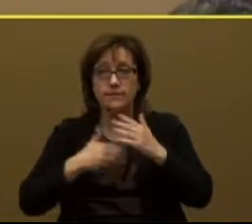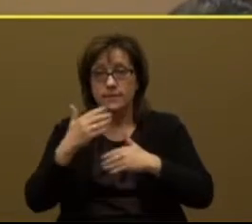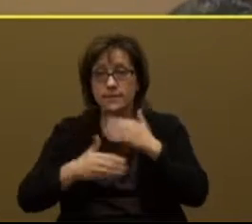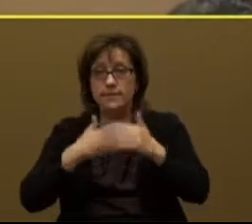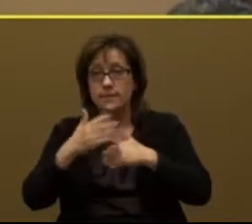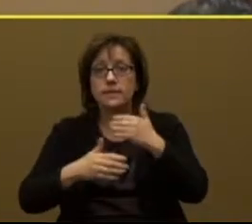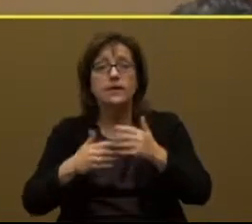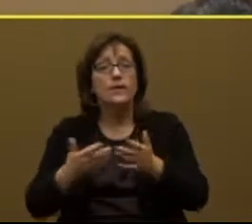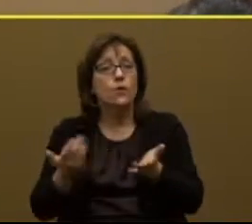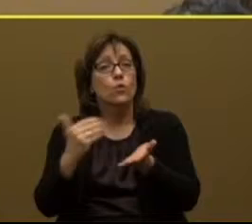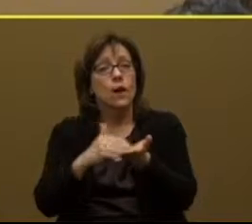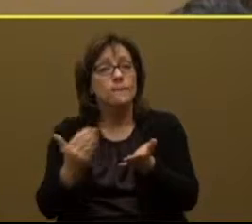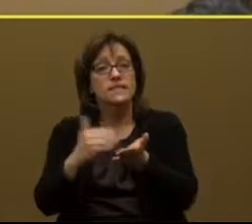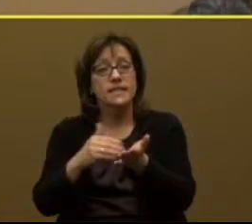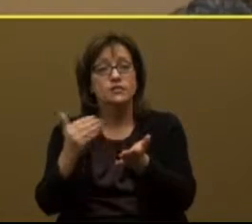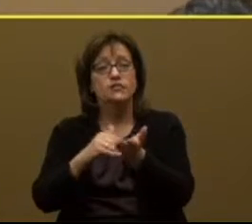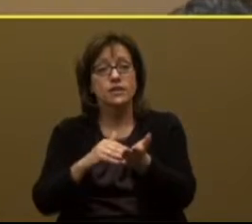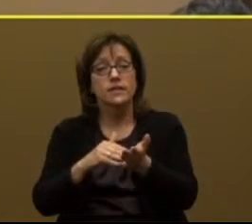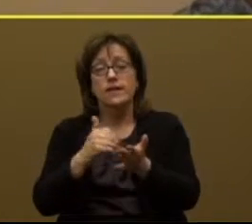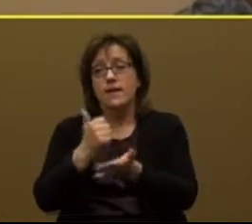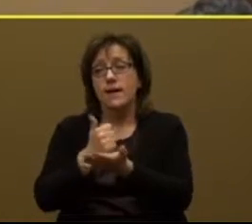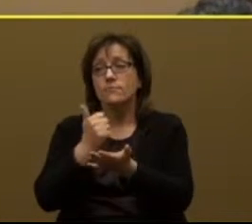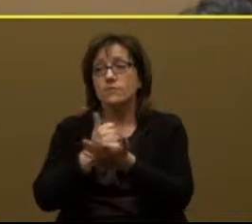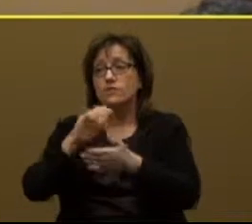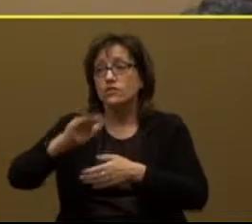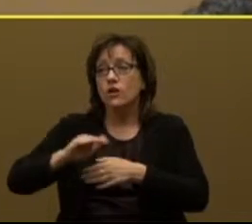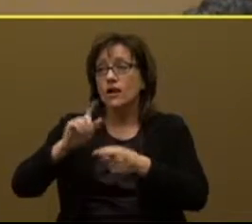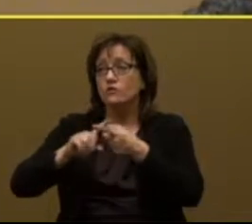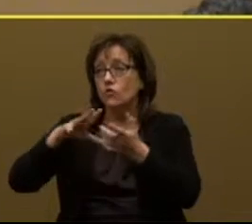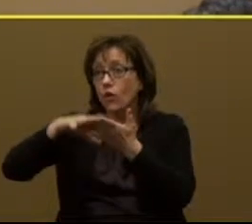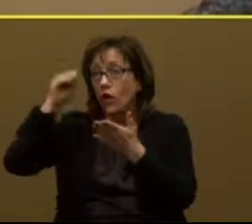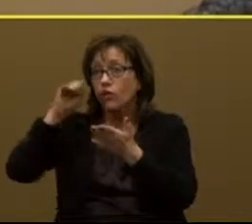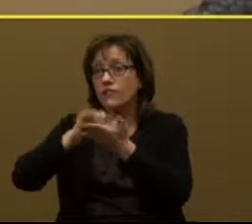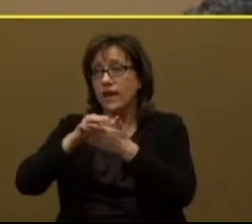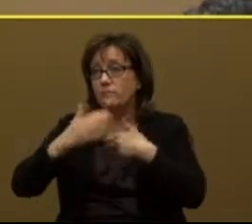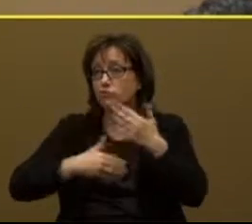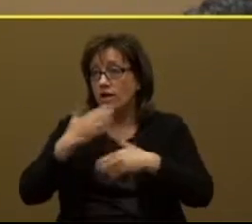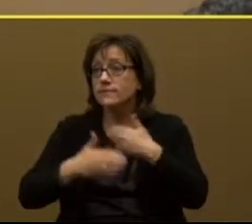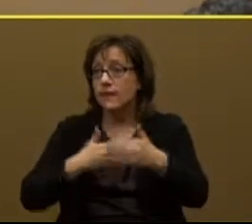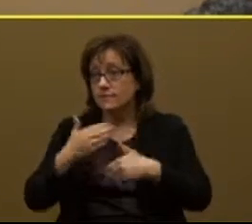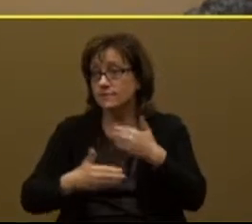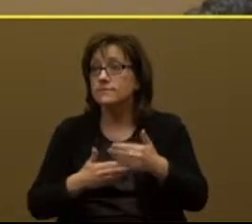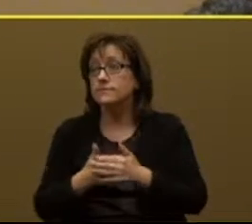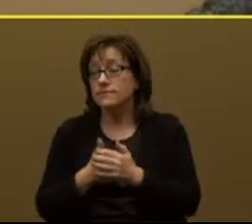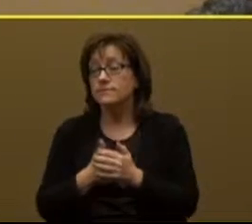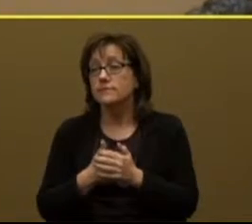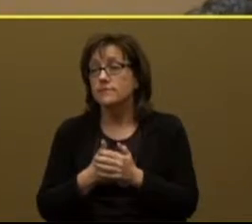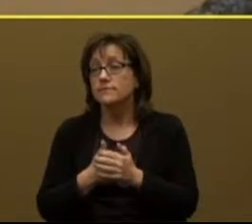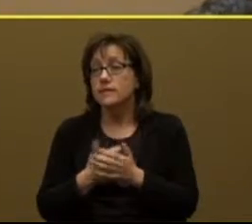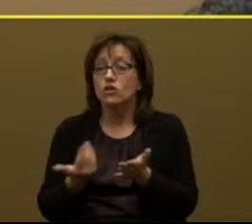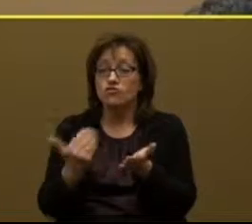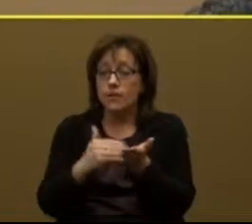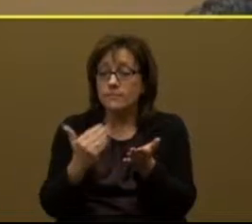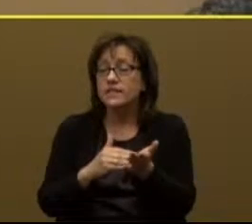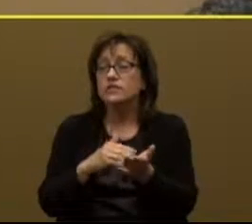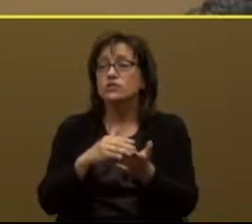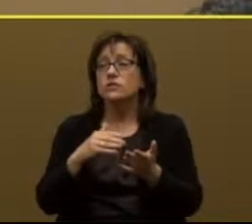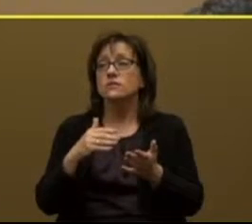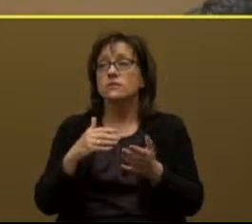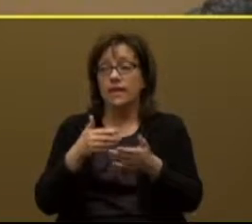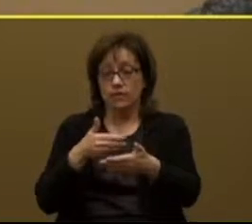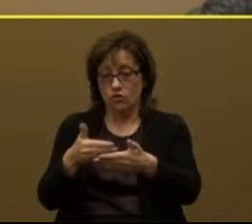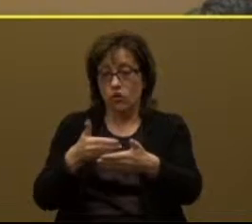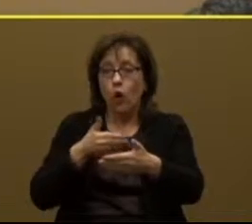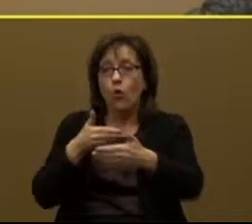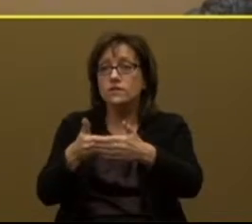is that repetition is helping the child to learn that process. Okay? Repetition in close